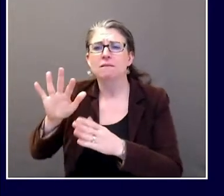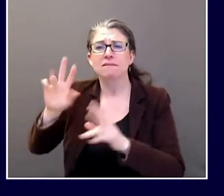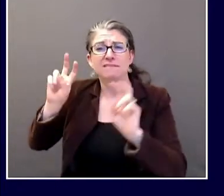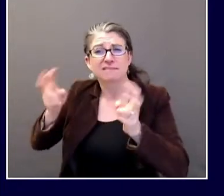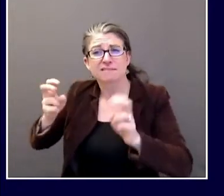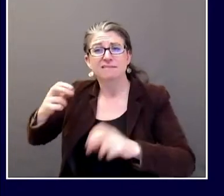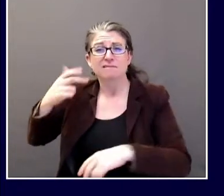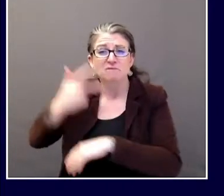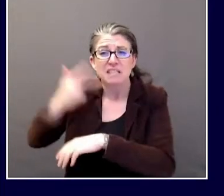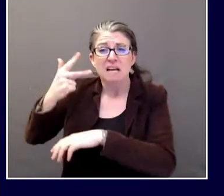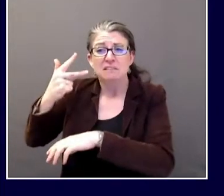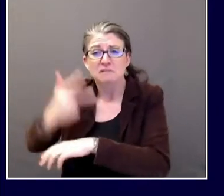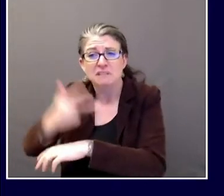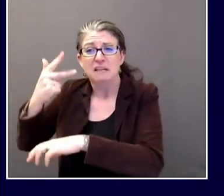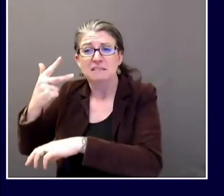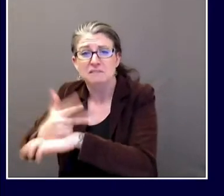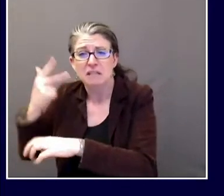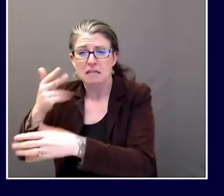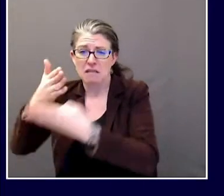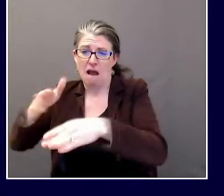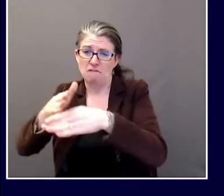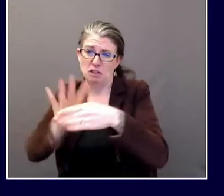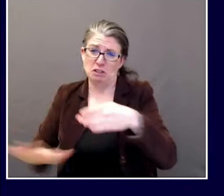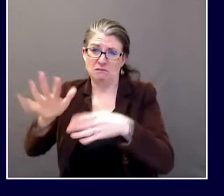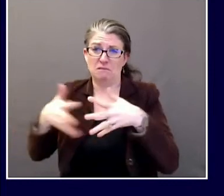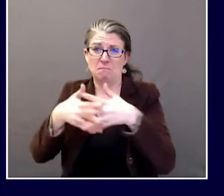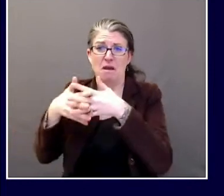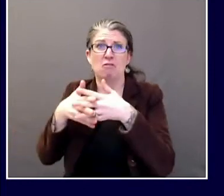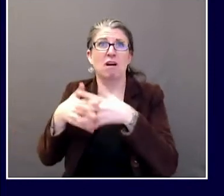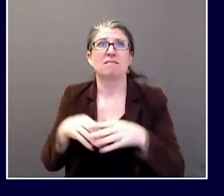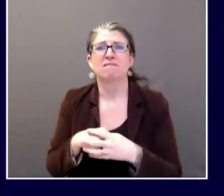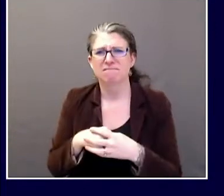us in a way that reduces the number of deaths every day.